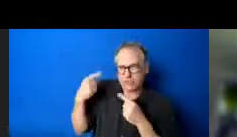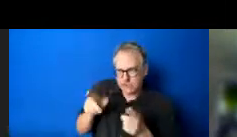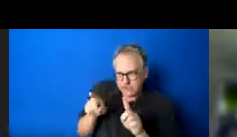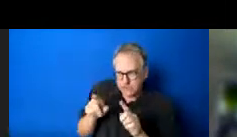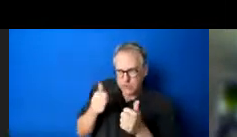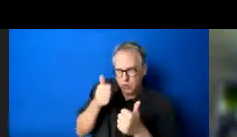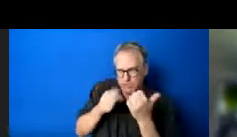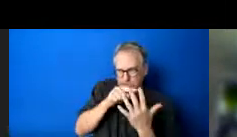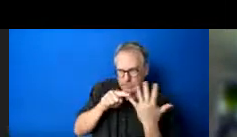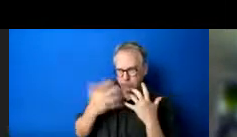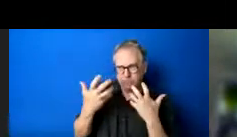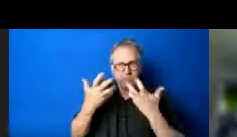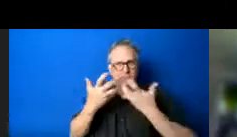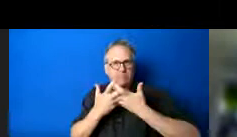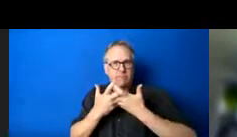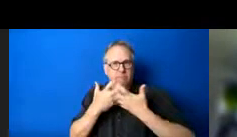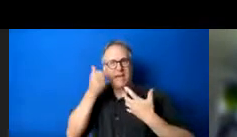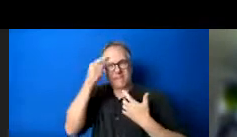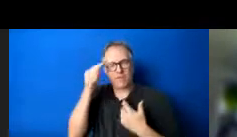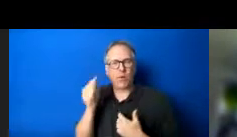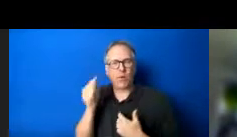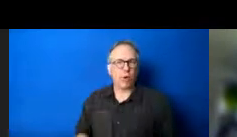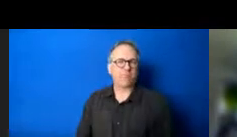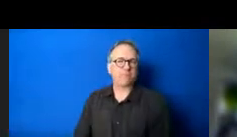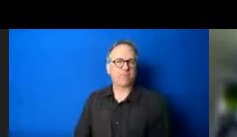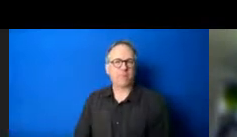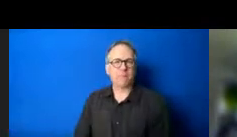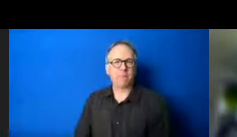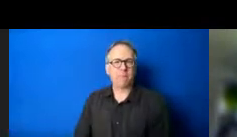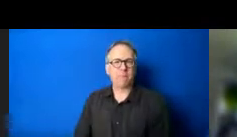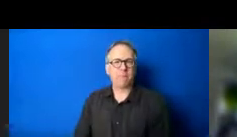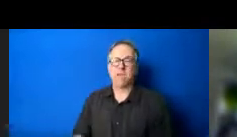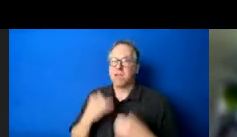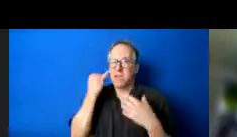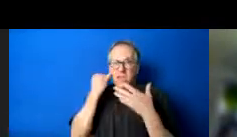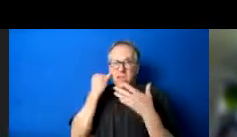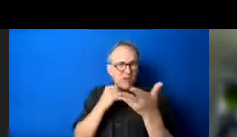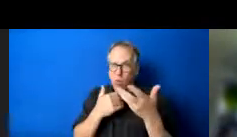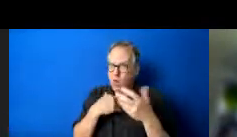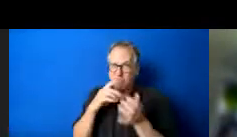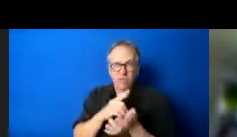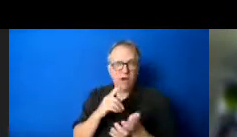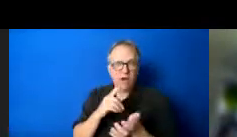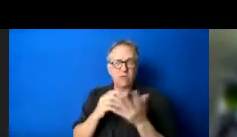treatment is best for you. And again, if you don't have a provider,